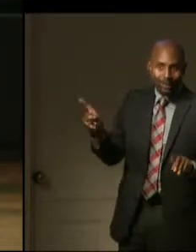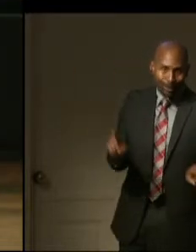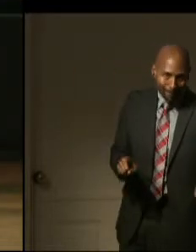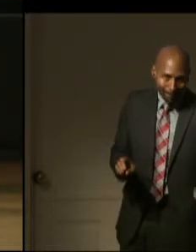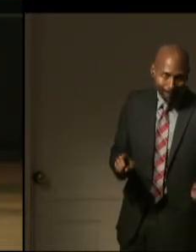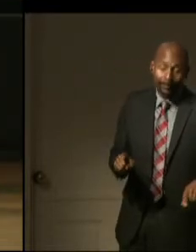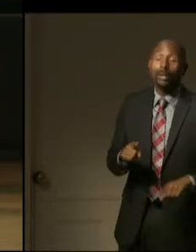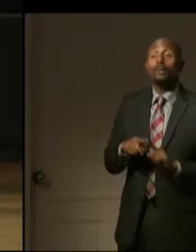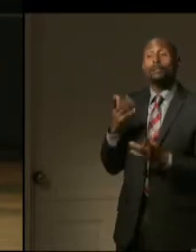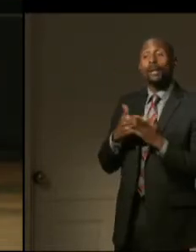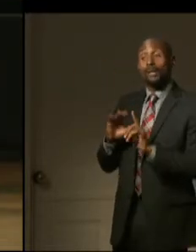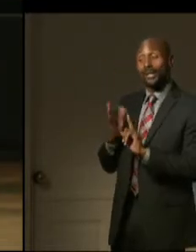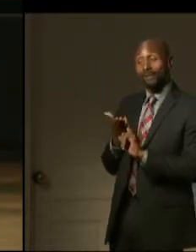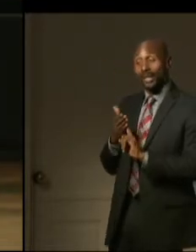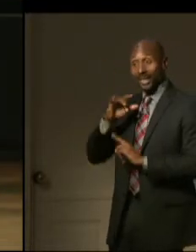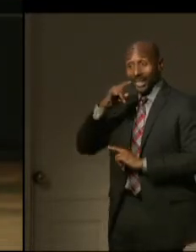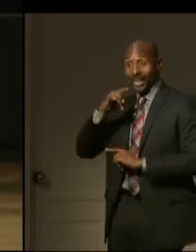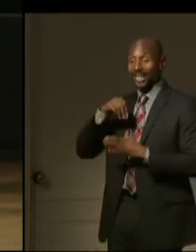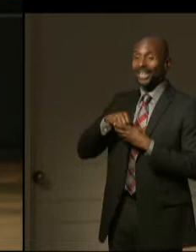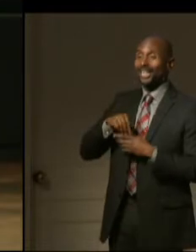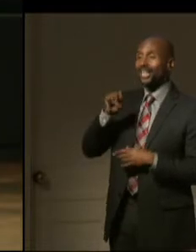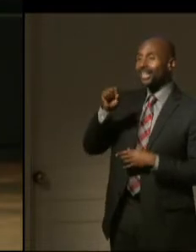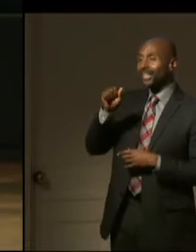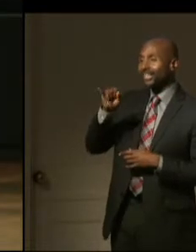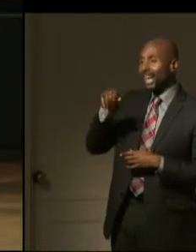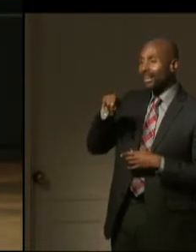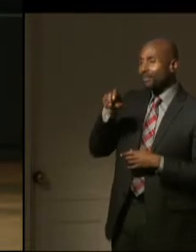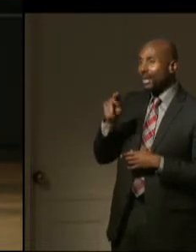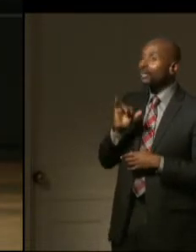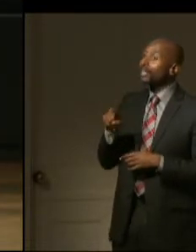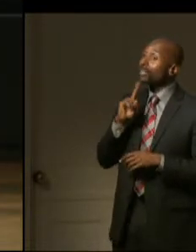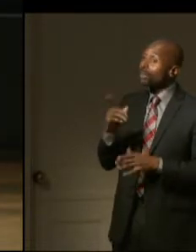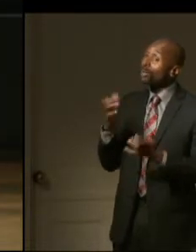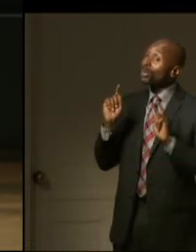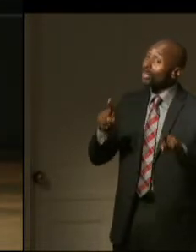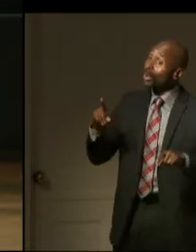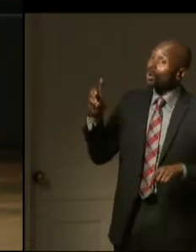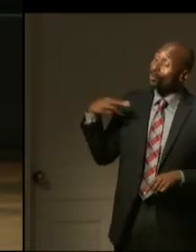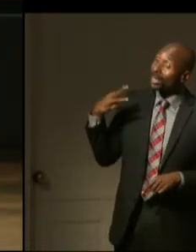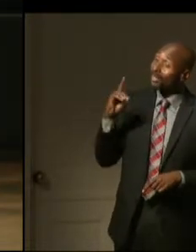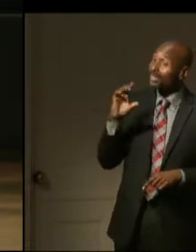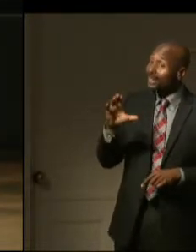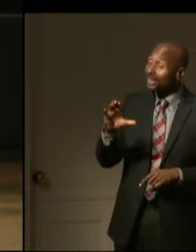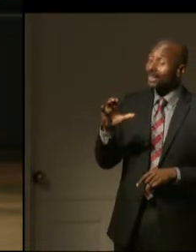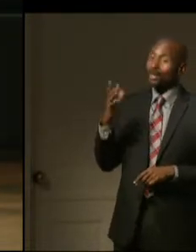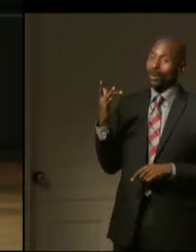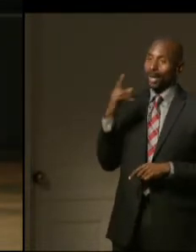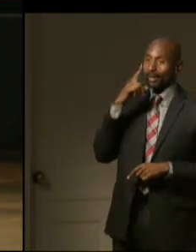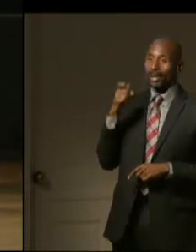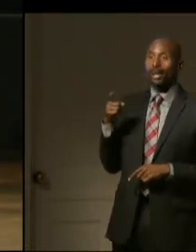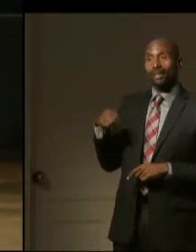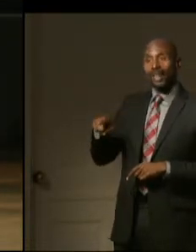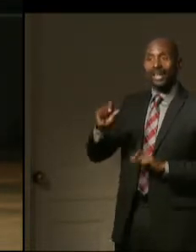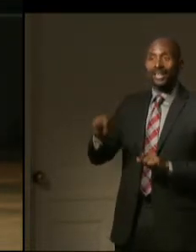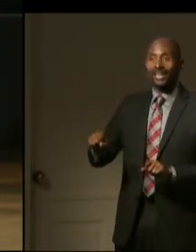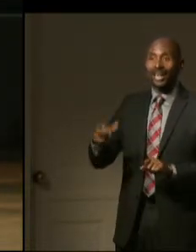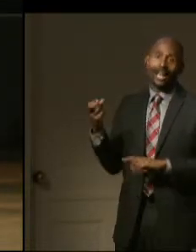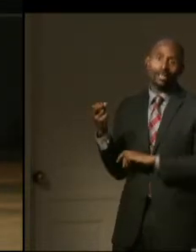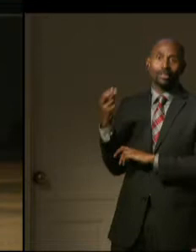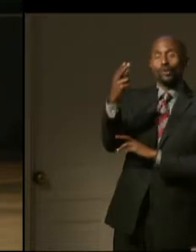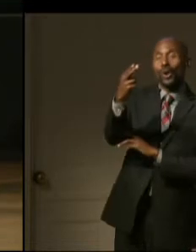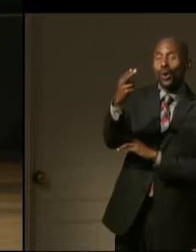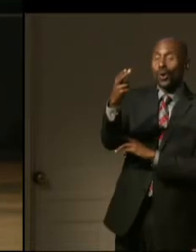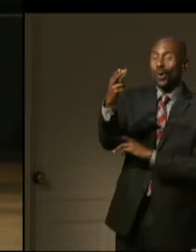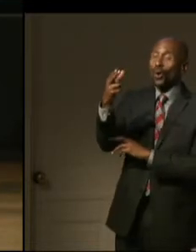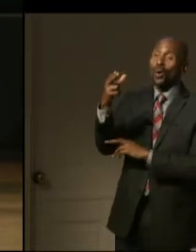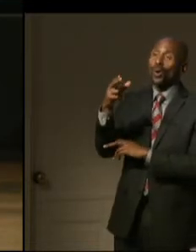you might be able to convince a kid in Saipan that they actually do want to come to Washington, D.C. because they could throw rocks on